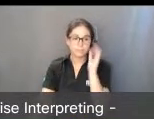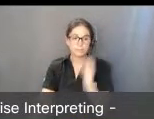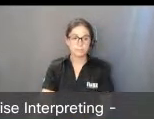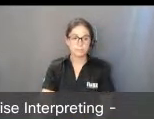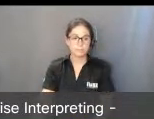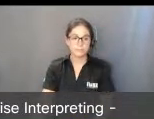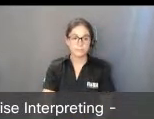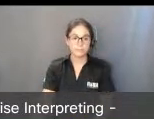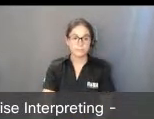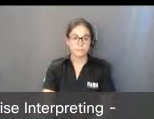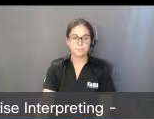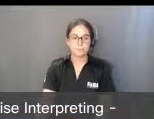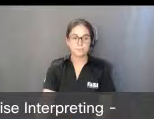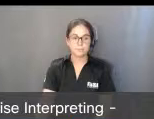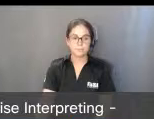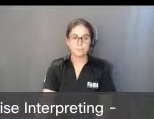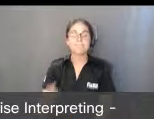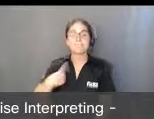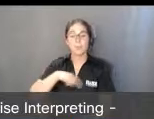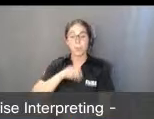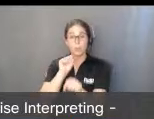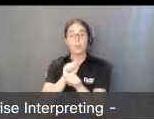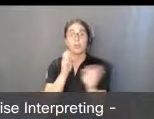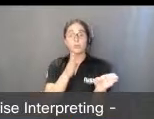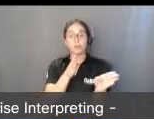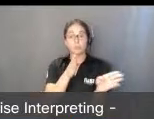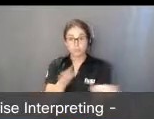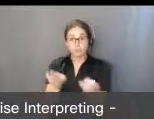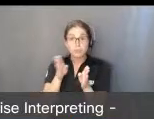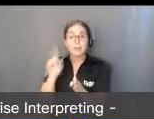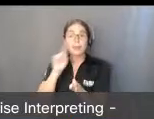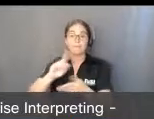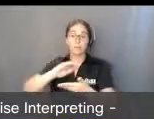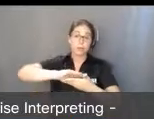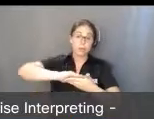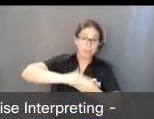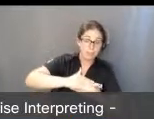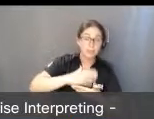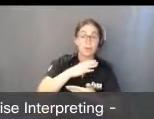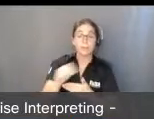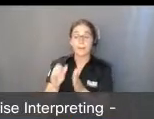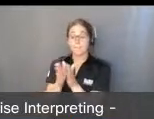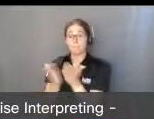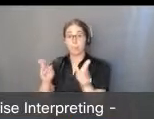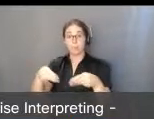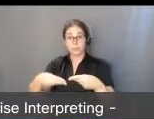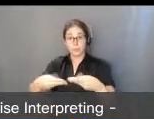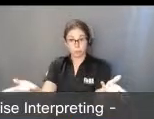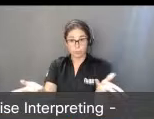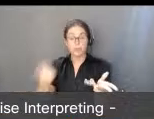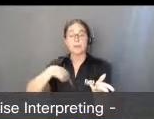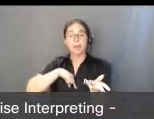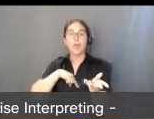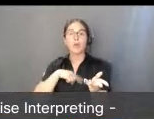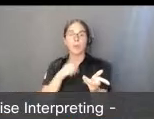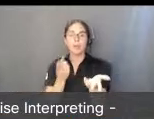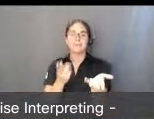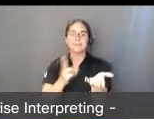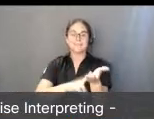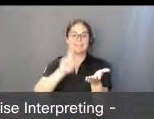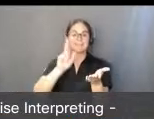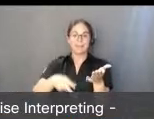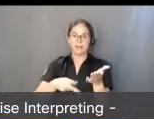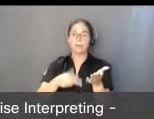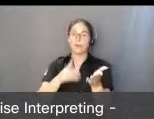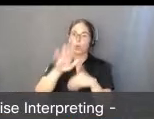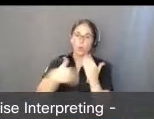please. School site staff worked to prepare for Chromebook and textbook distribution and is currently in the process of enrolling students into appropriate tracks based on the